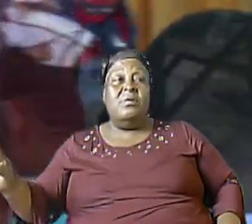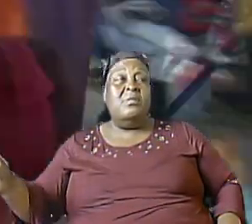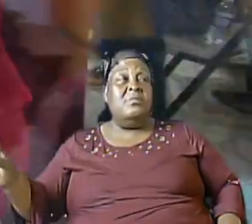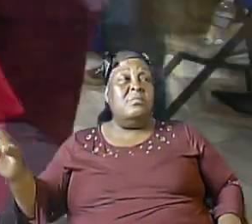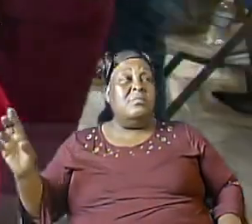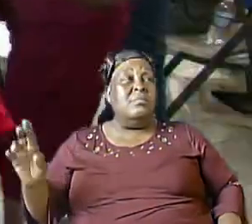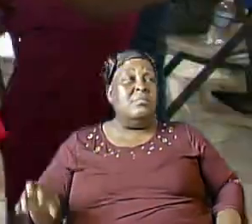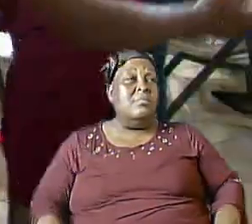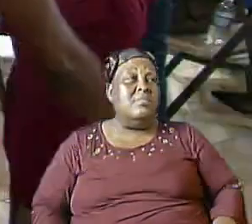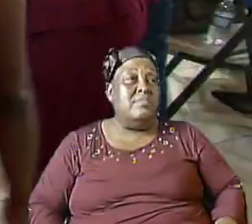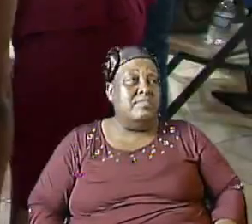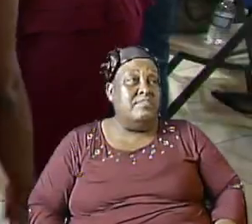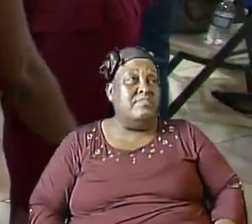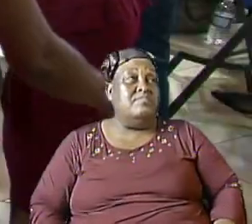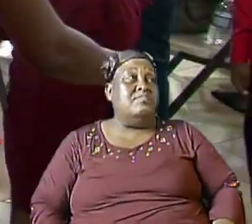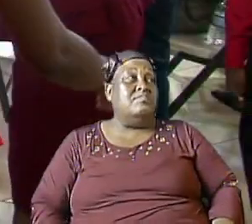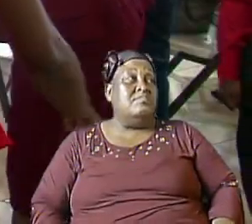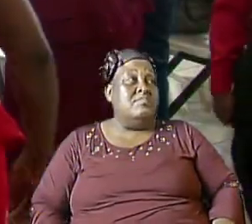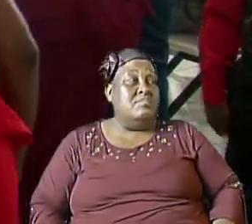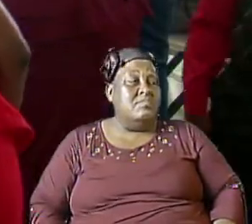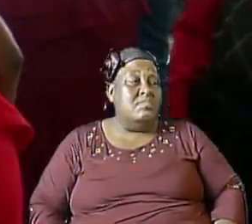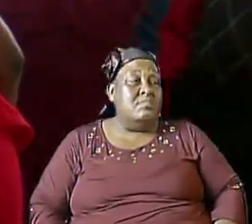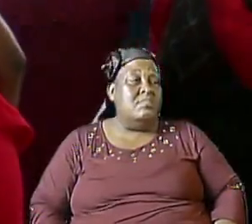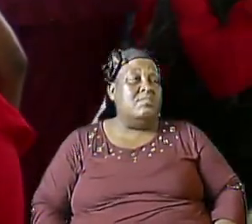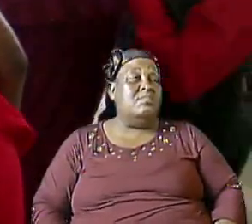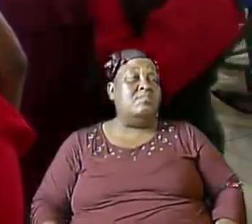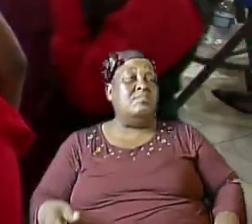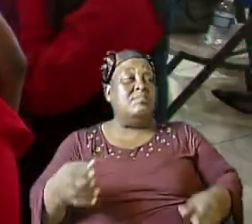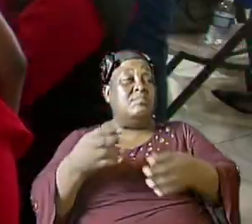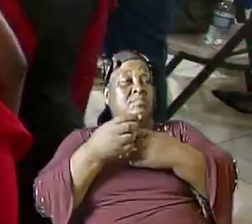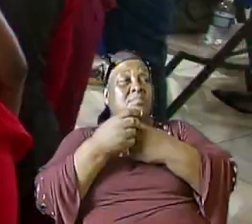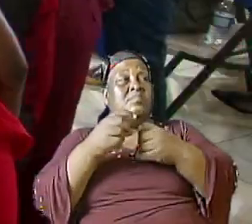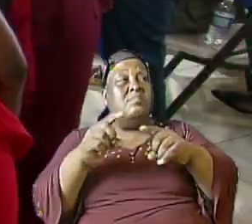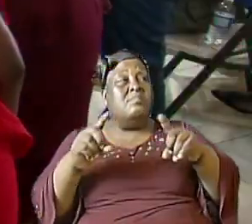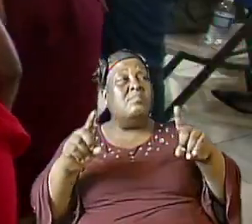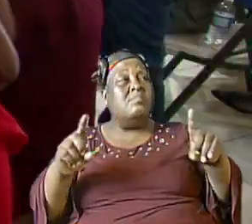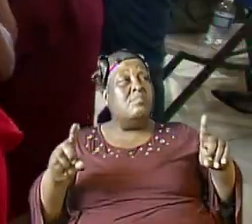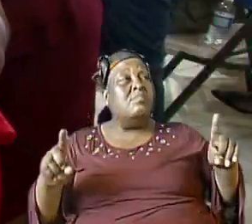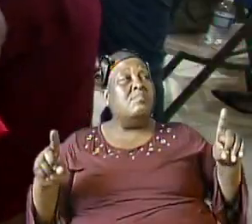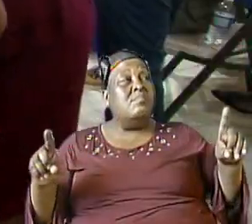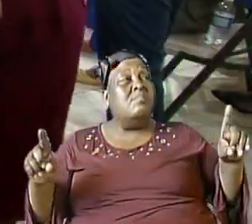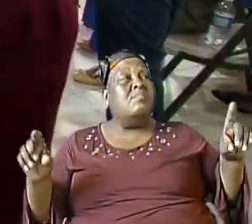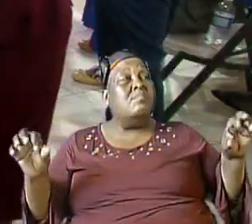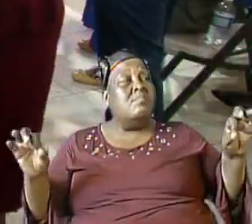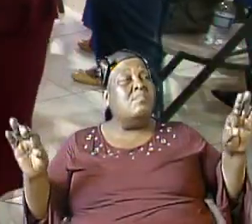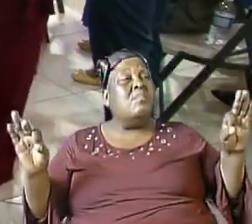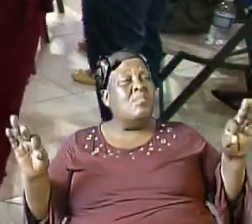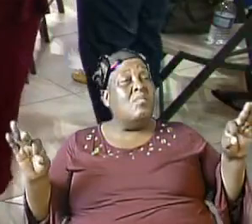fasting, the final day of fasting, but please stand. My faith decree,